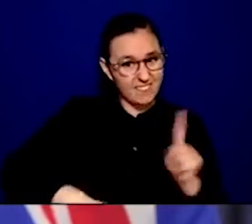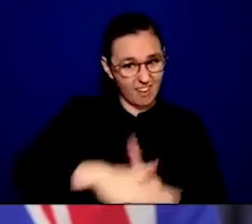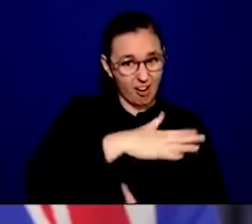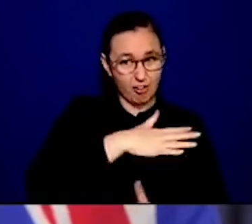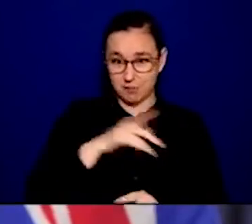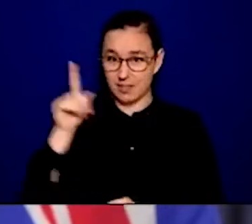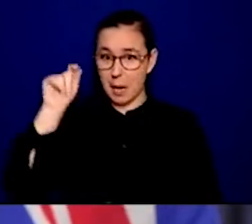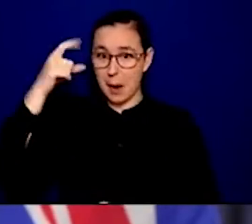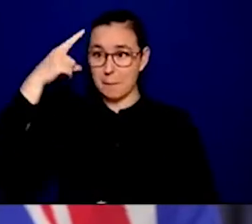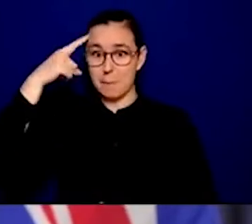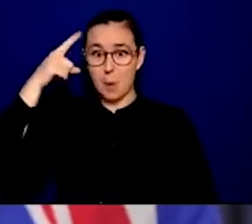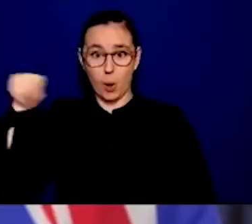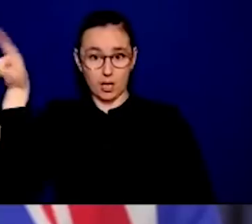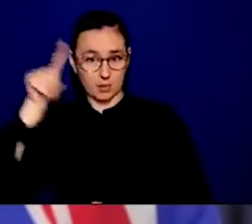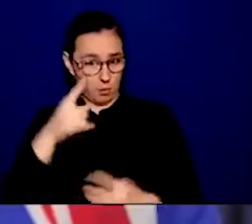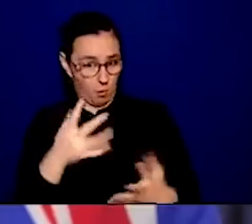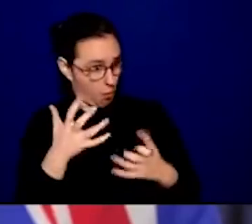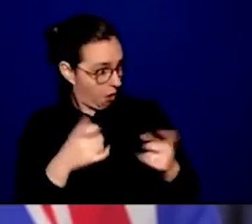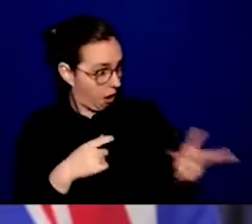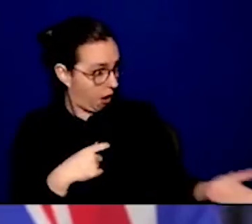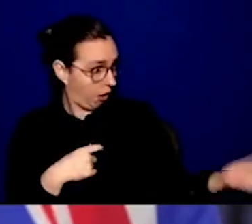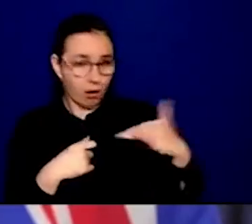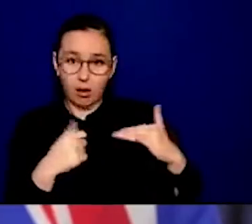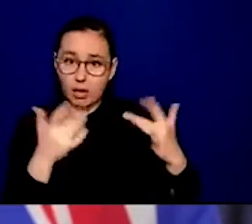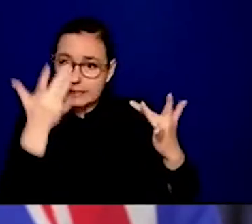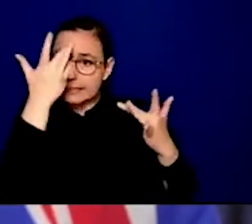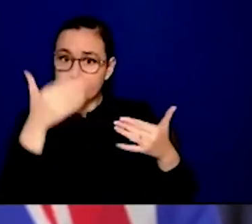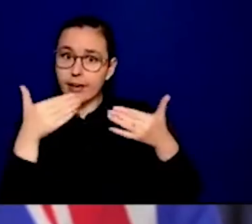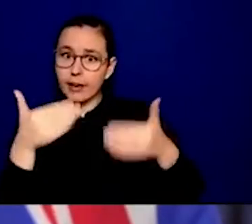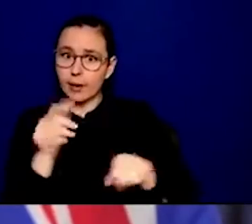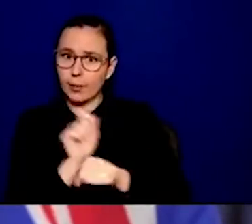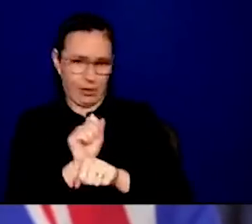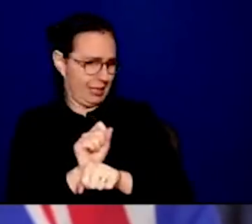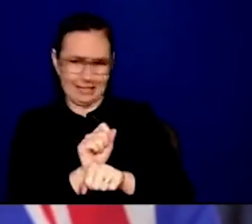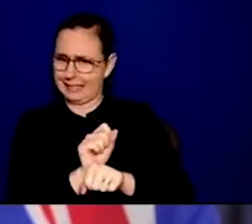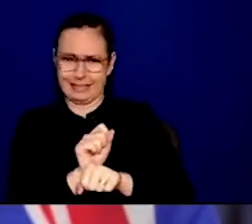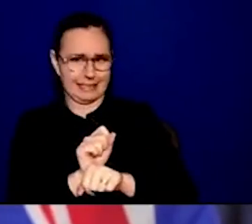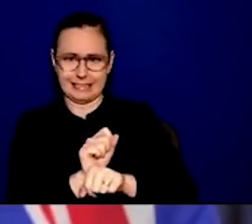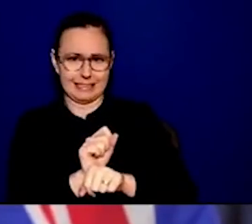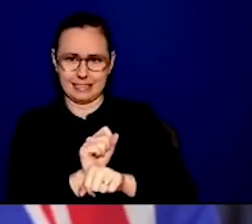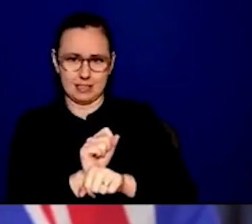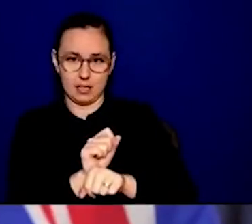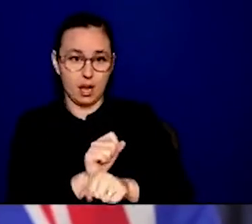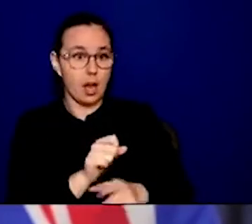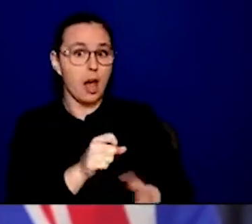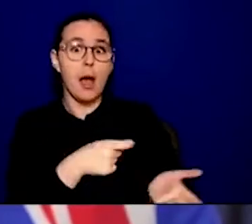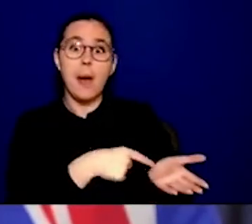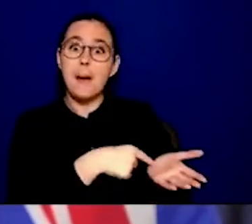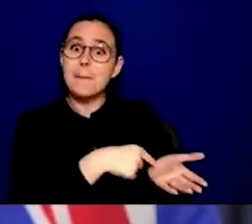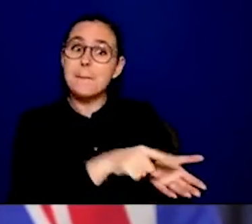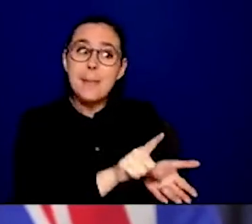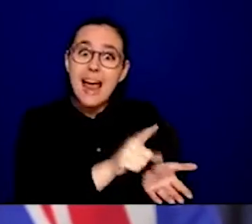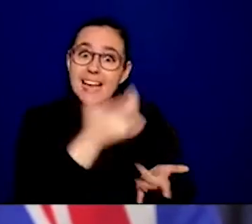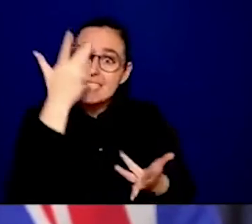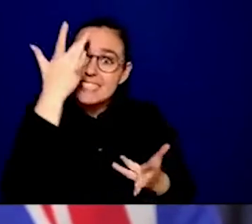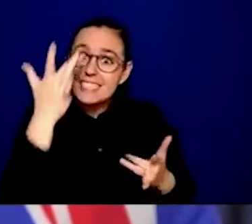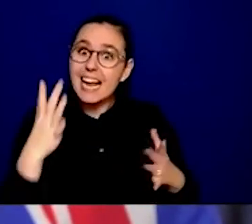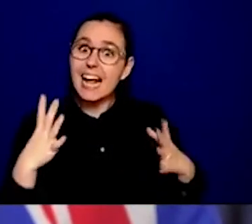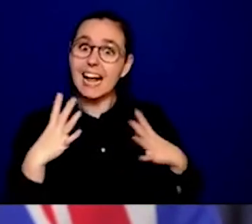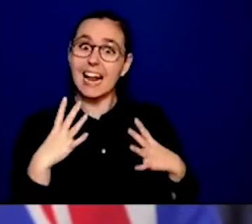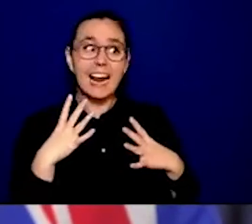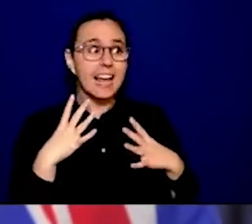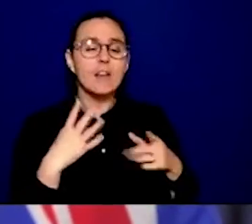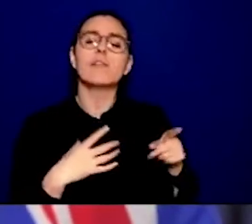made this point loud and clear. Paid sick leave is the best way to achieve this. So for the first